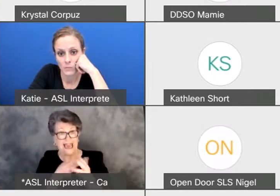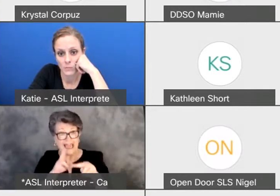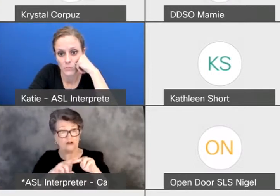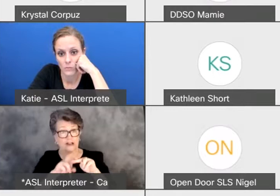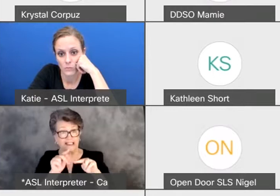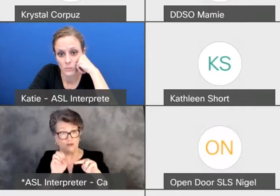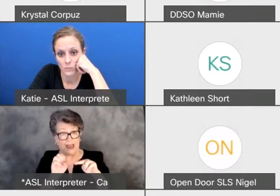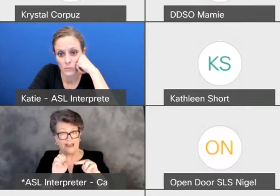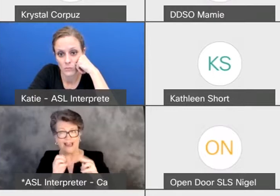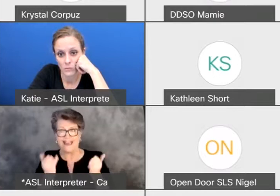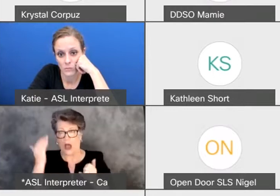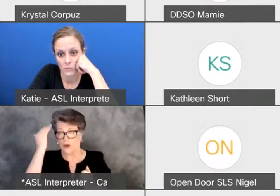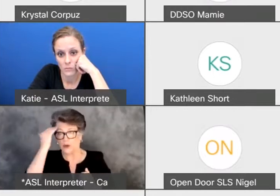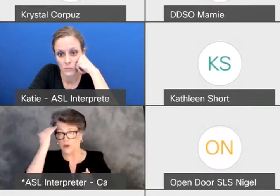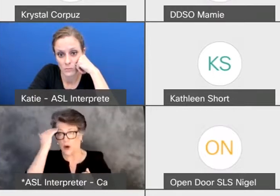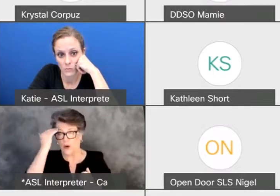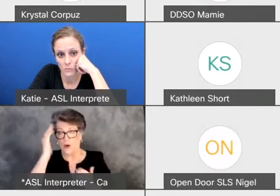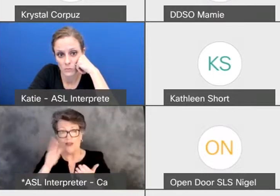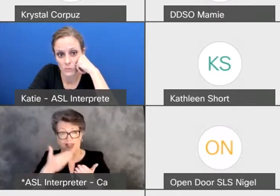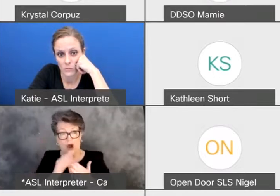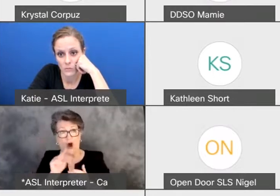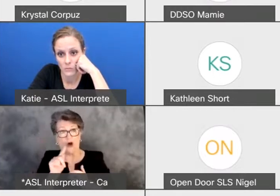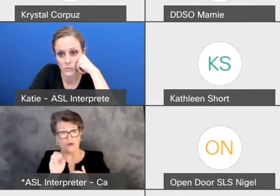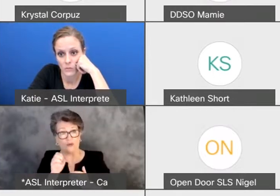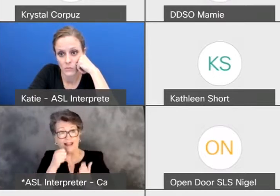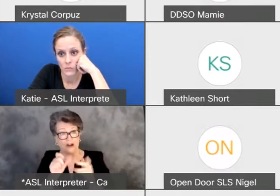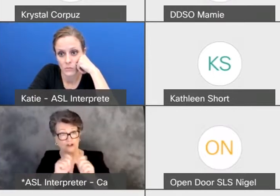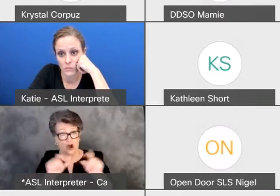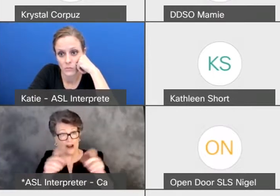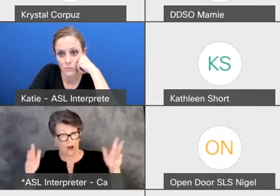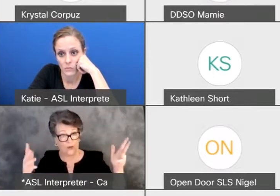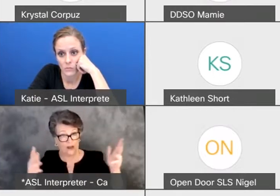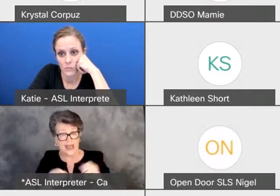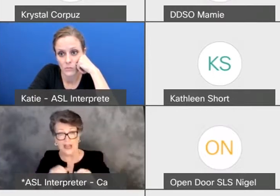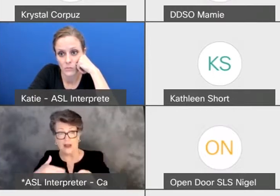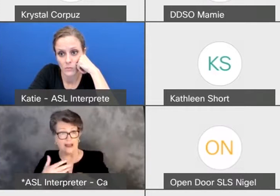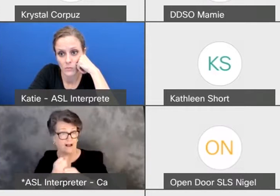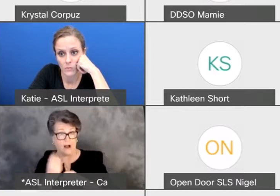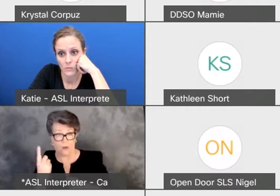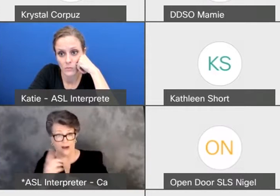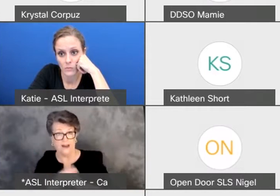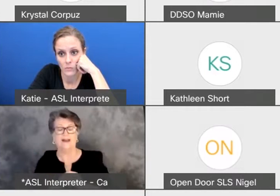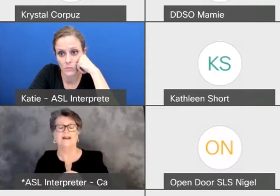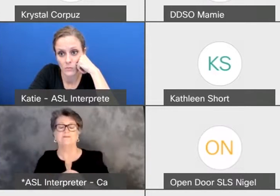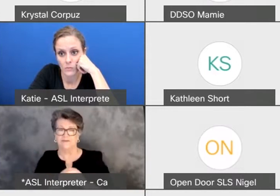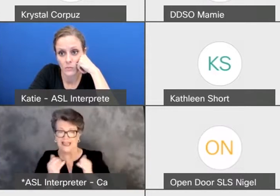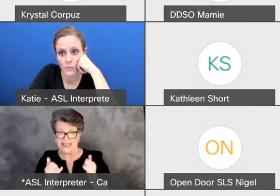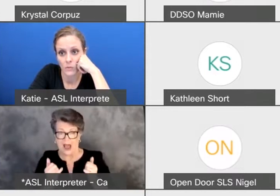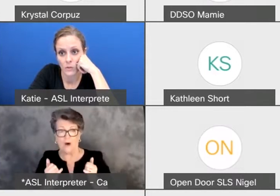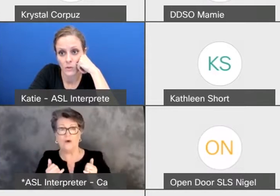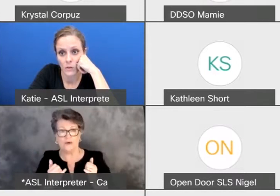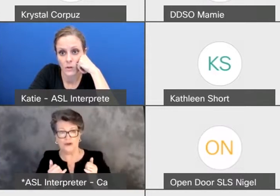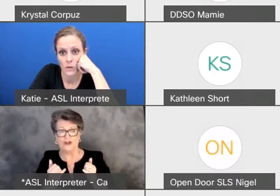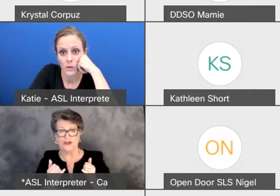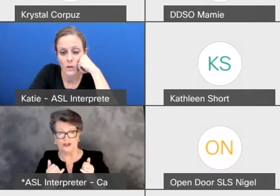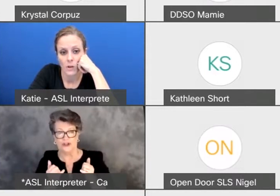you know that all of the rate letters have gone out, then that is when you can start, you come to that